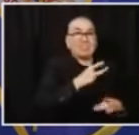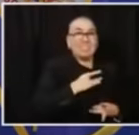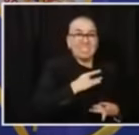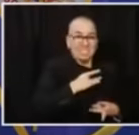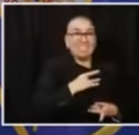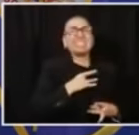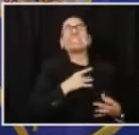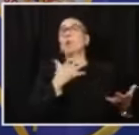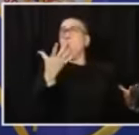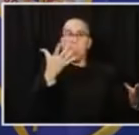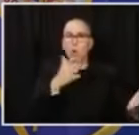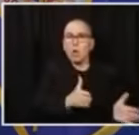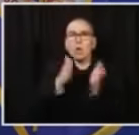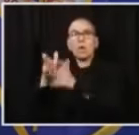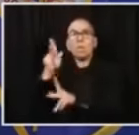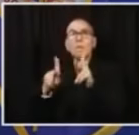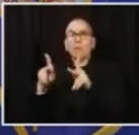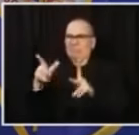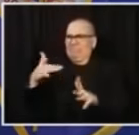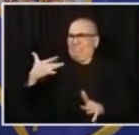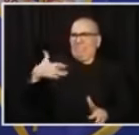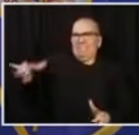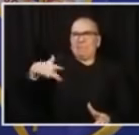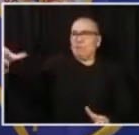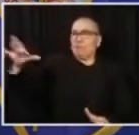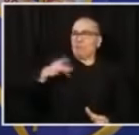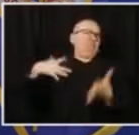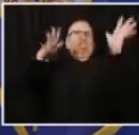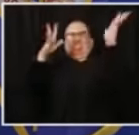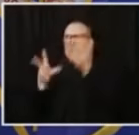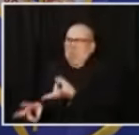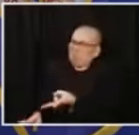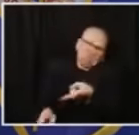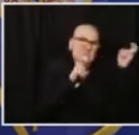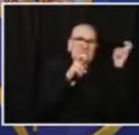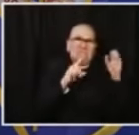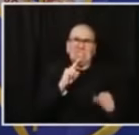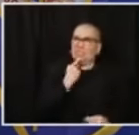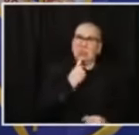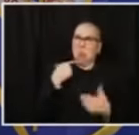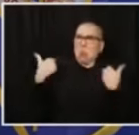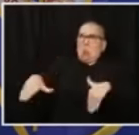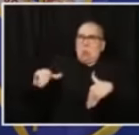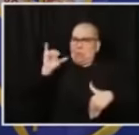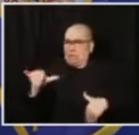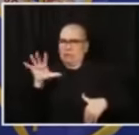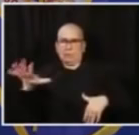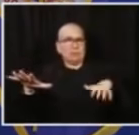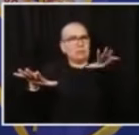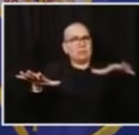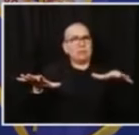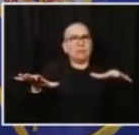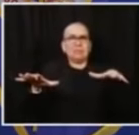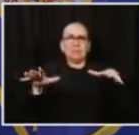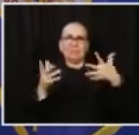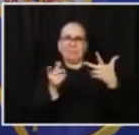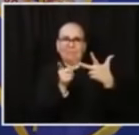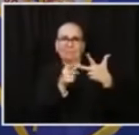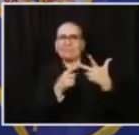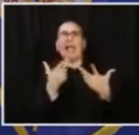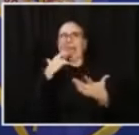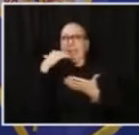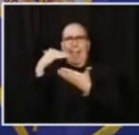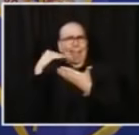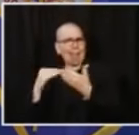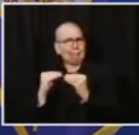greater disease and death from COVID. In addition to that, risk of transmitting COVID to others, either at